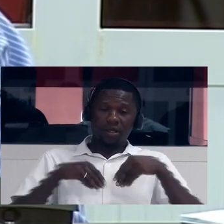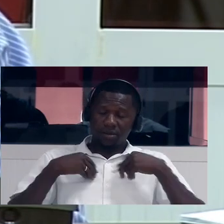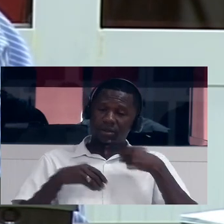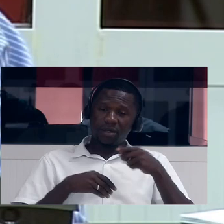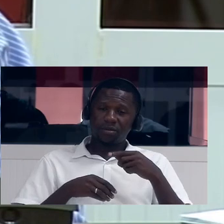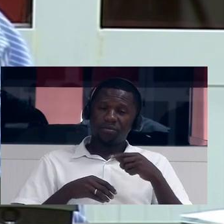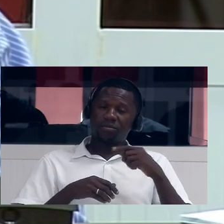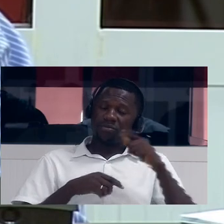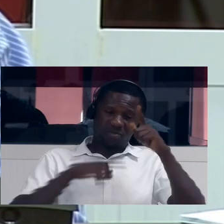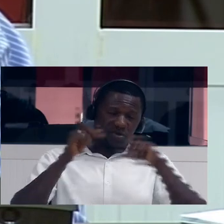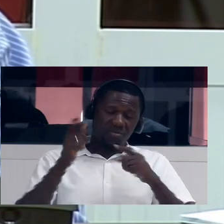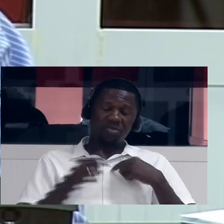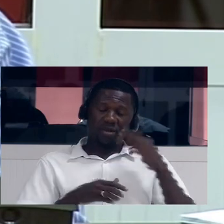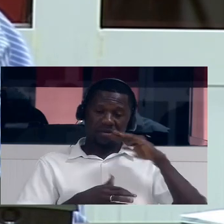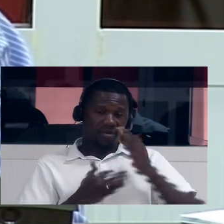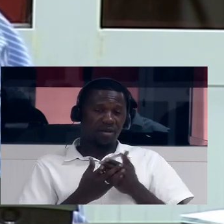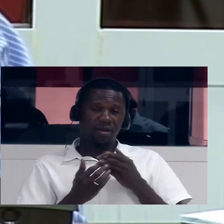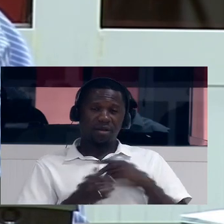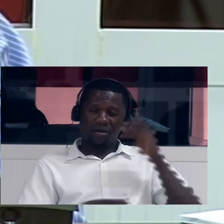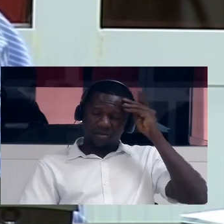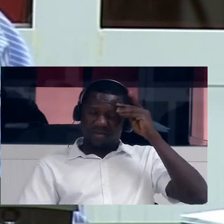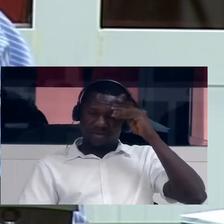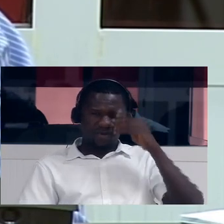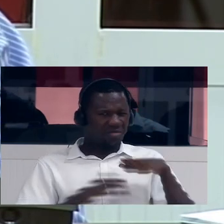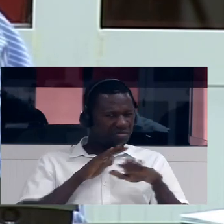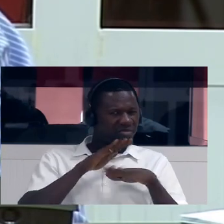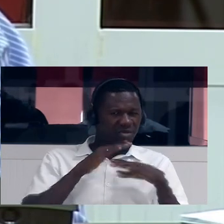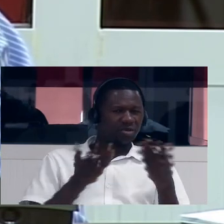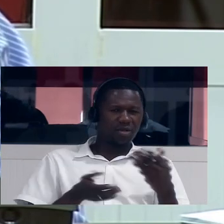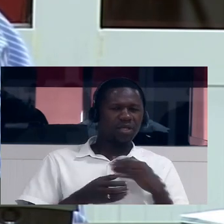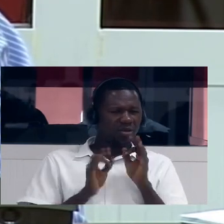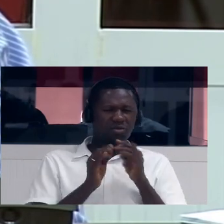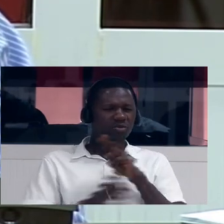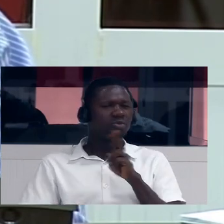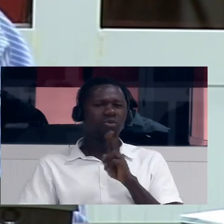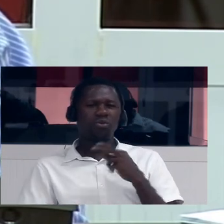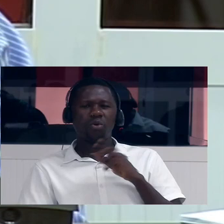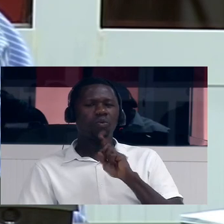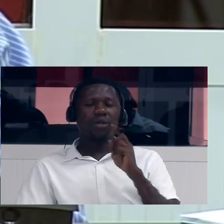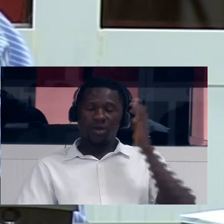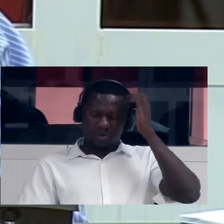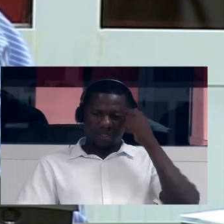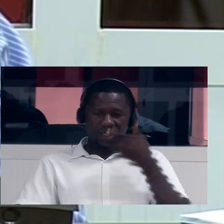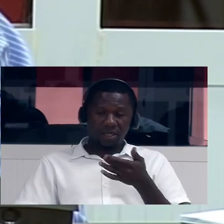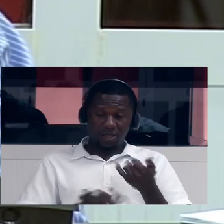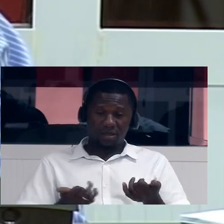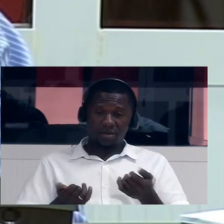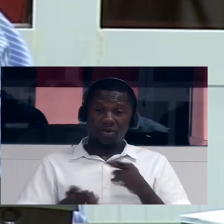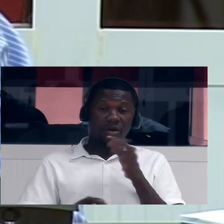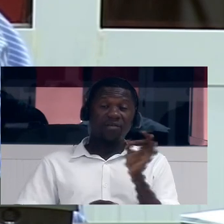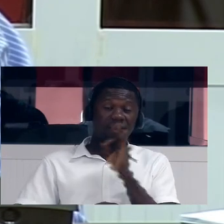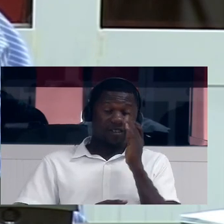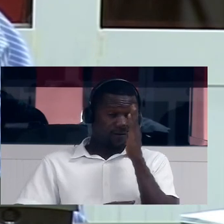has political undertones. He said to me, no. What we understand here is that you are very